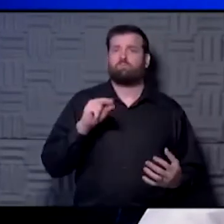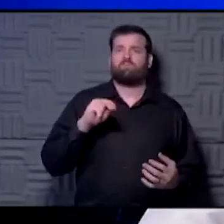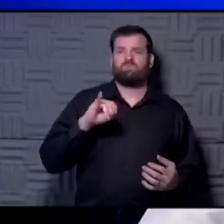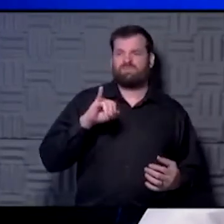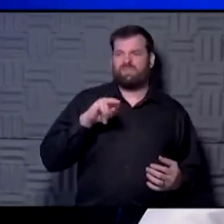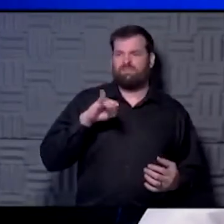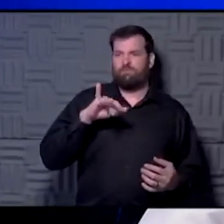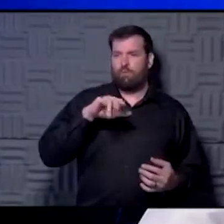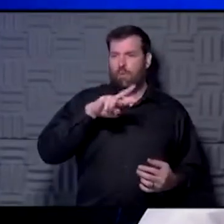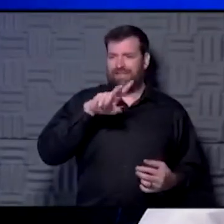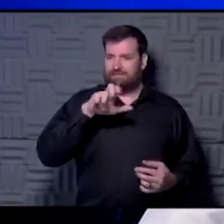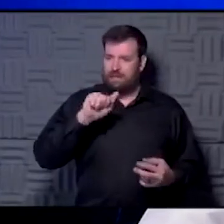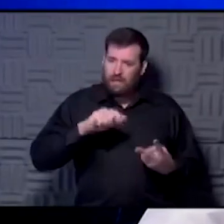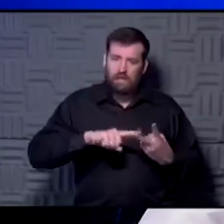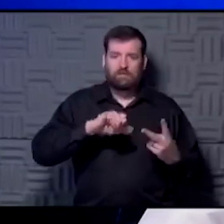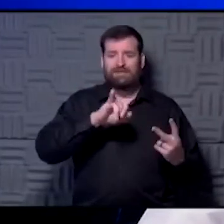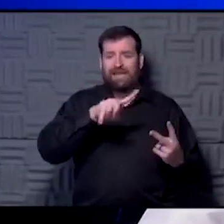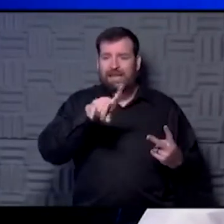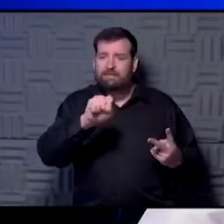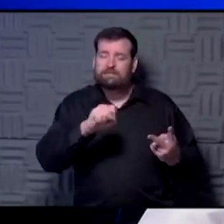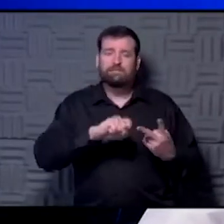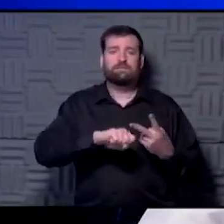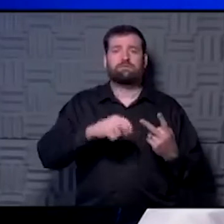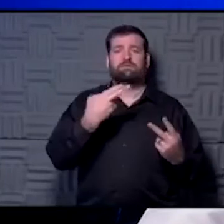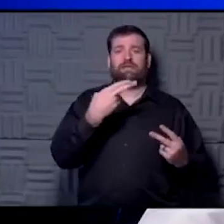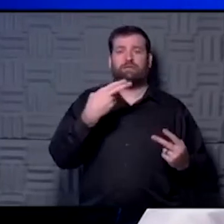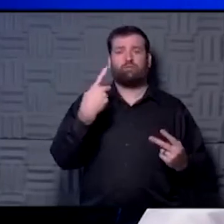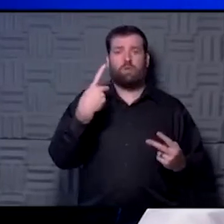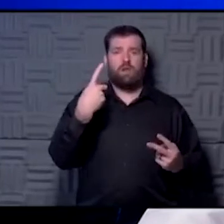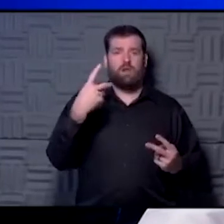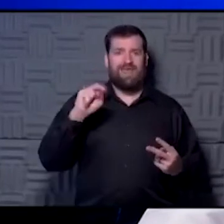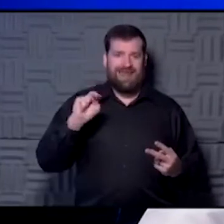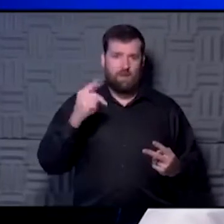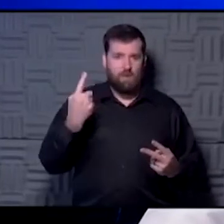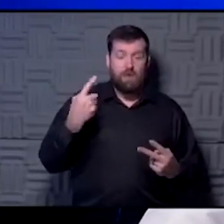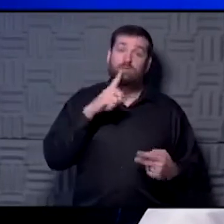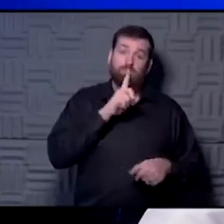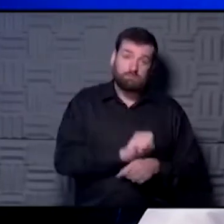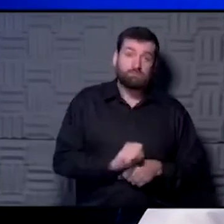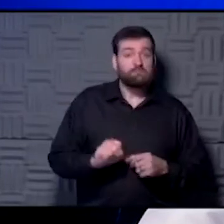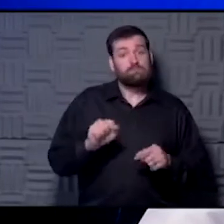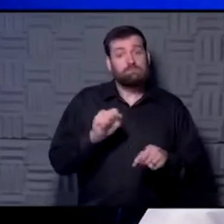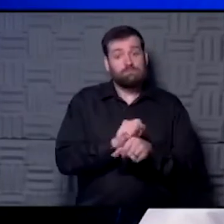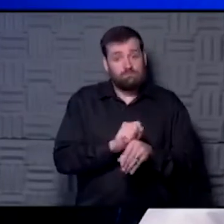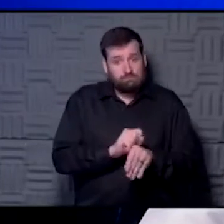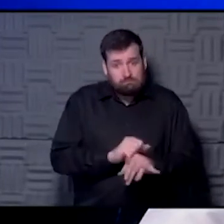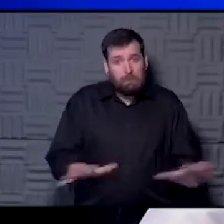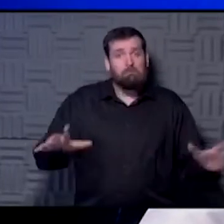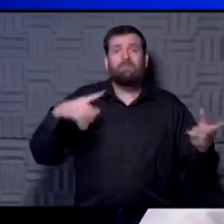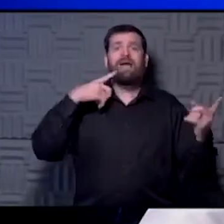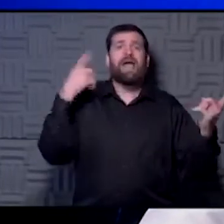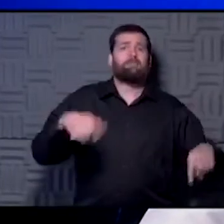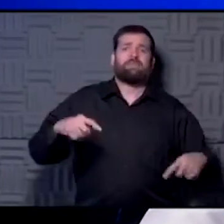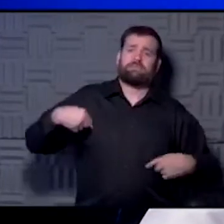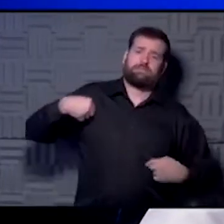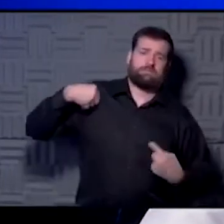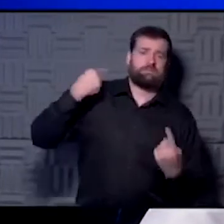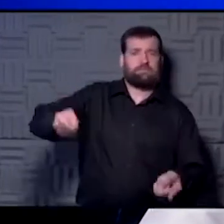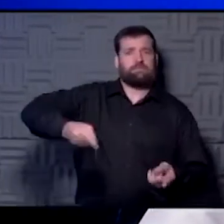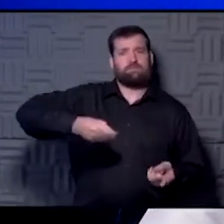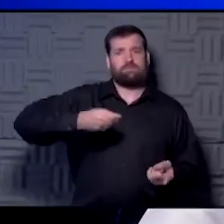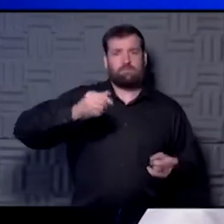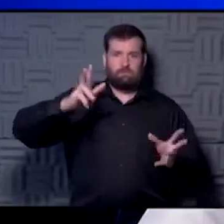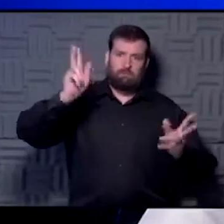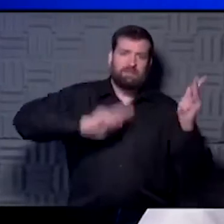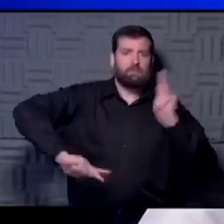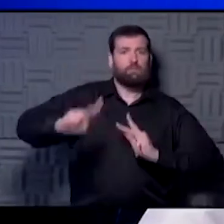the H1N1, AIDS, others. Pandemics are real, and that's what happens throughout history of man and mankind